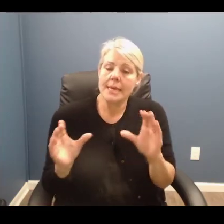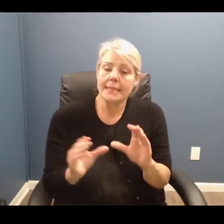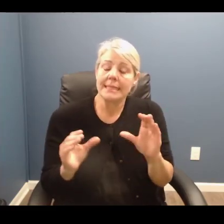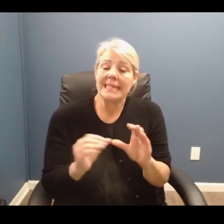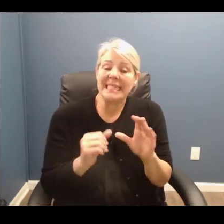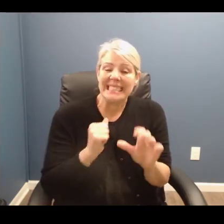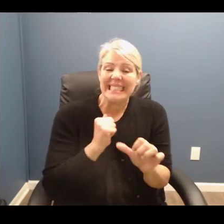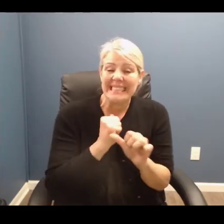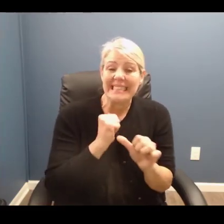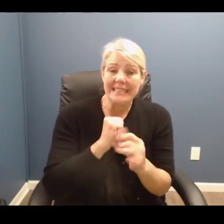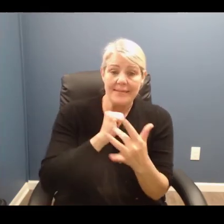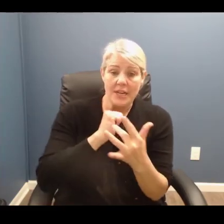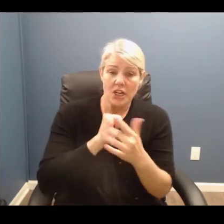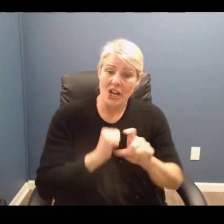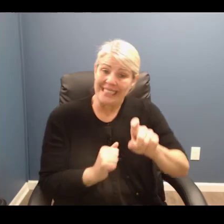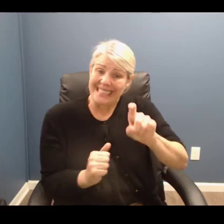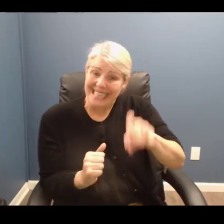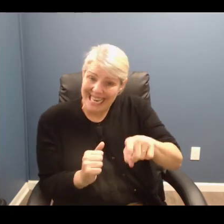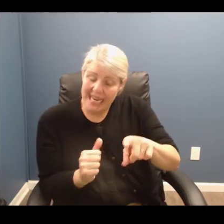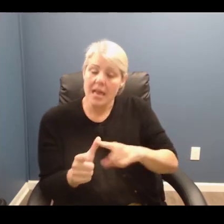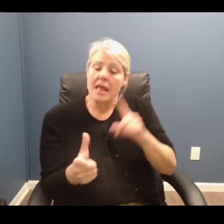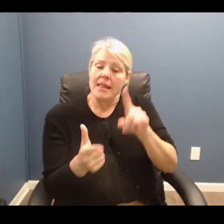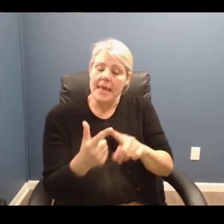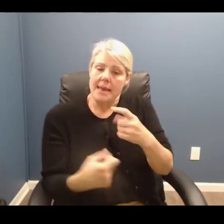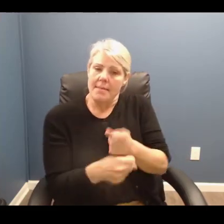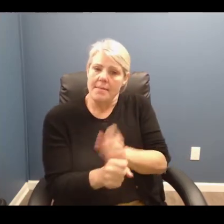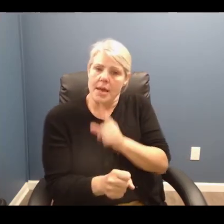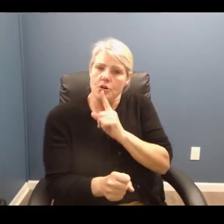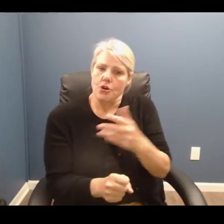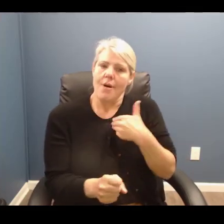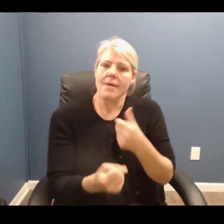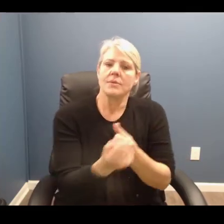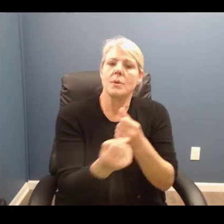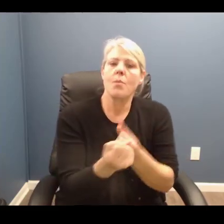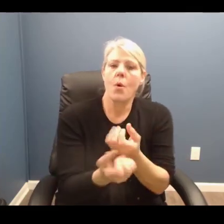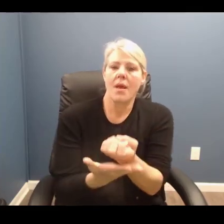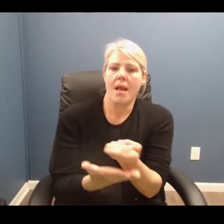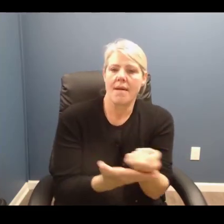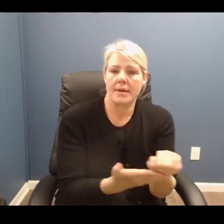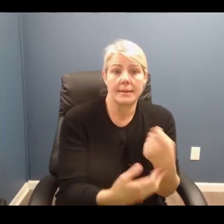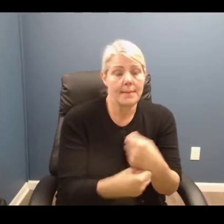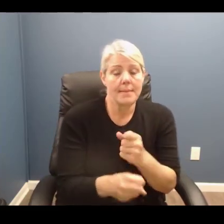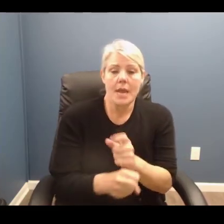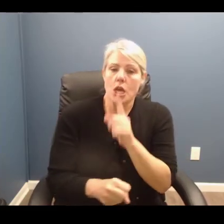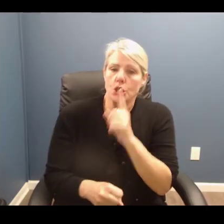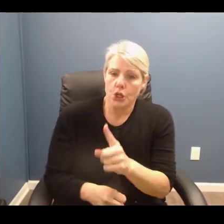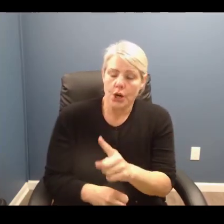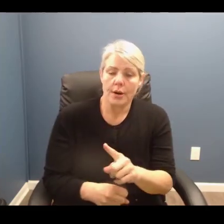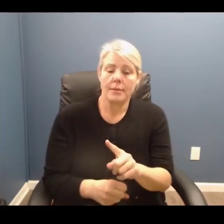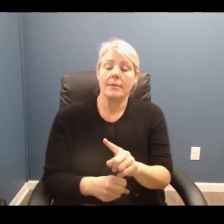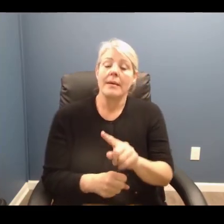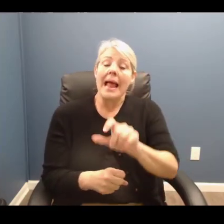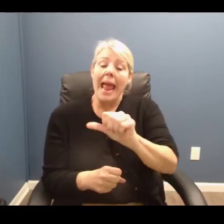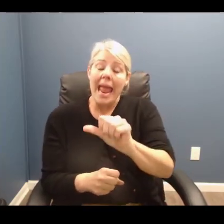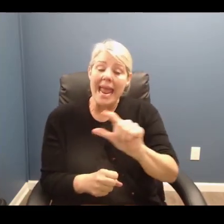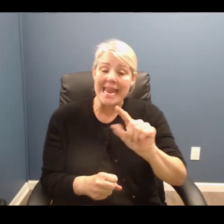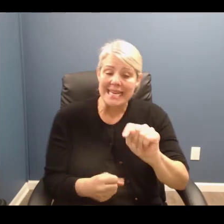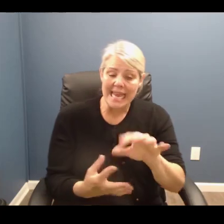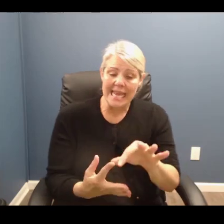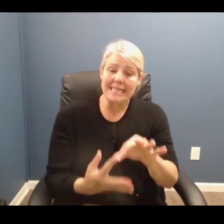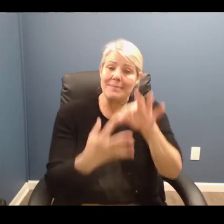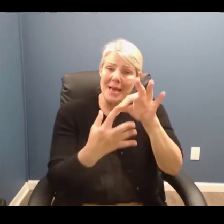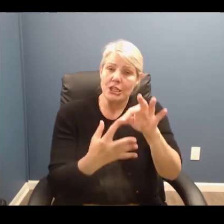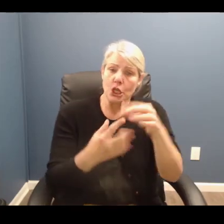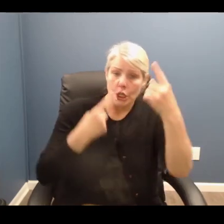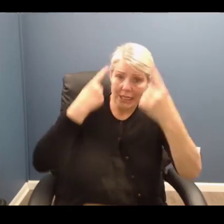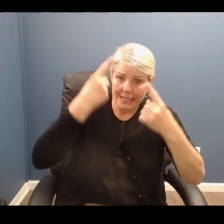student, the ARC should ensure the supporting evidence is provided in the present levels. The AT special factors